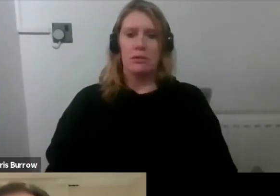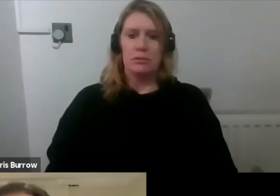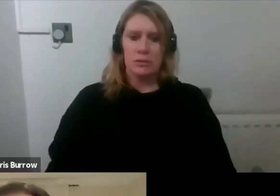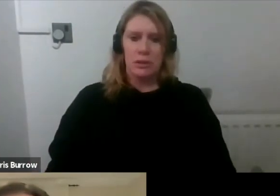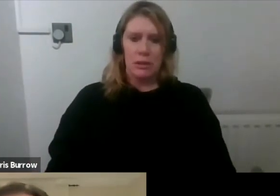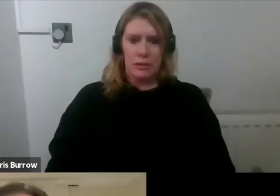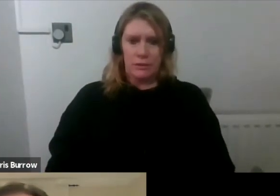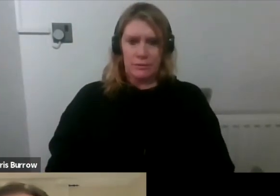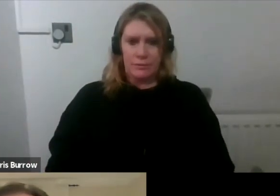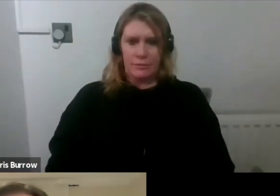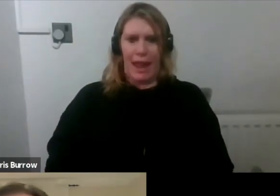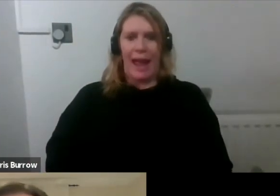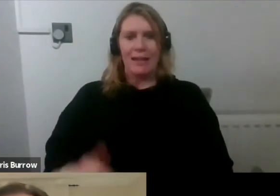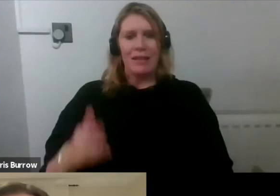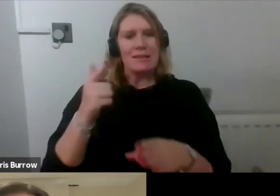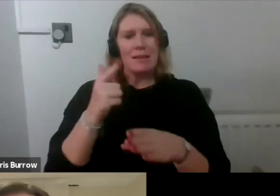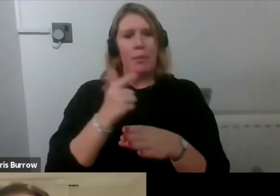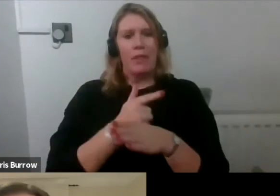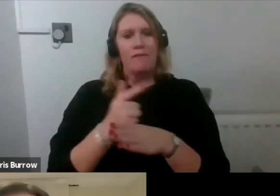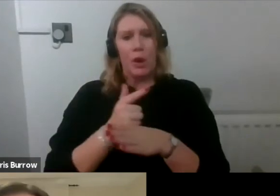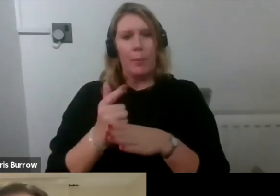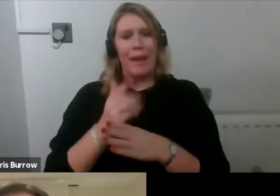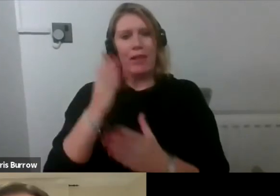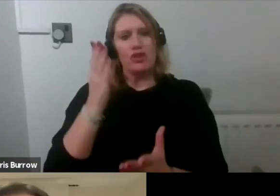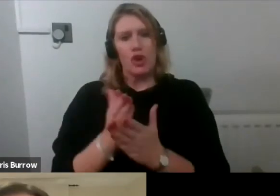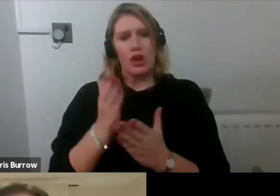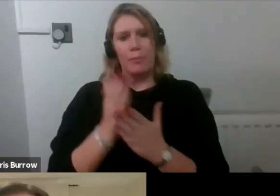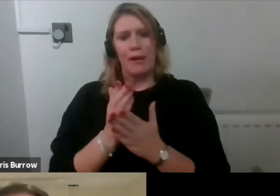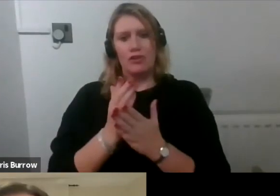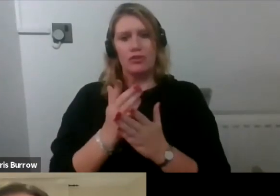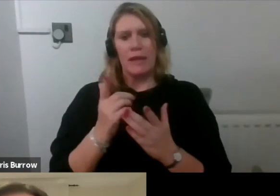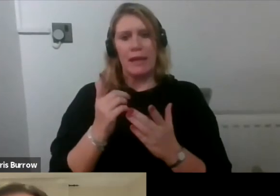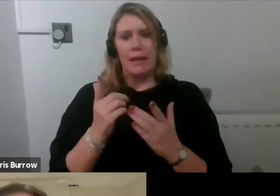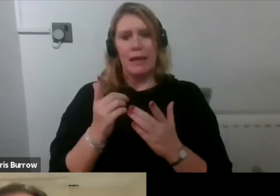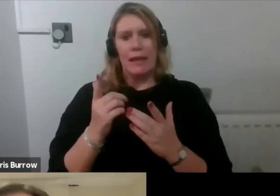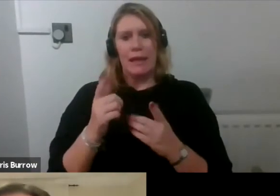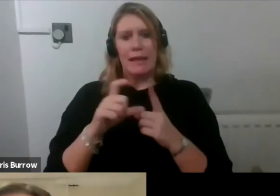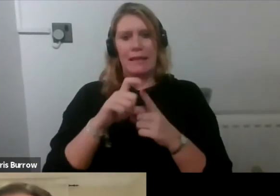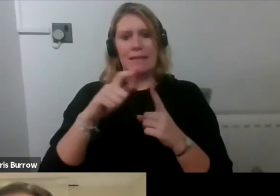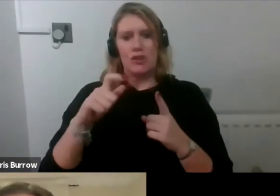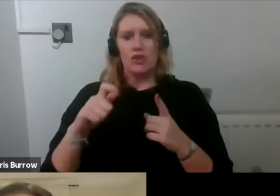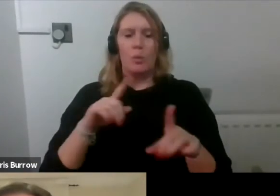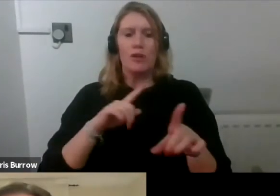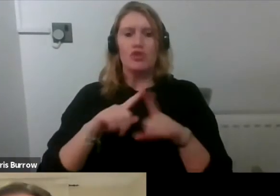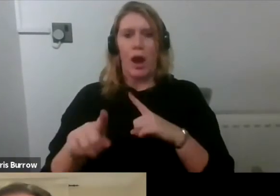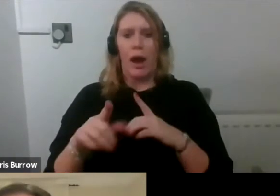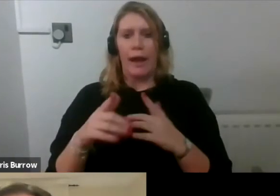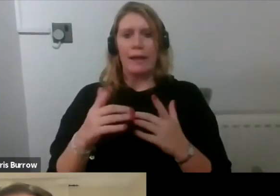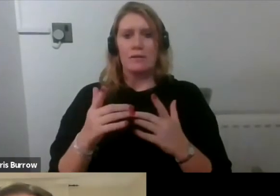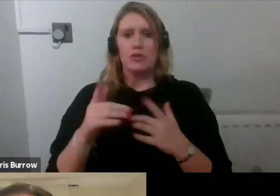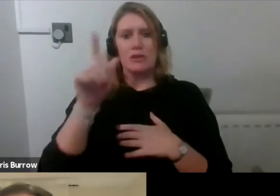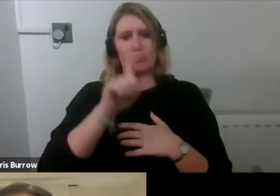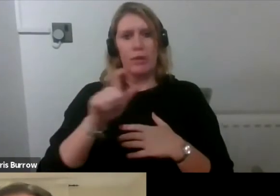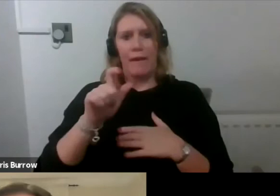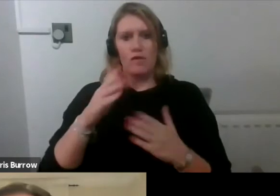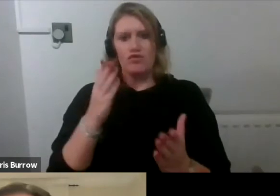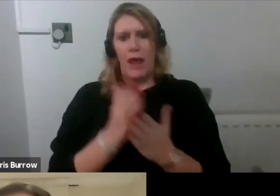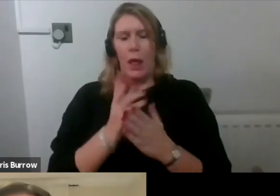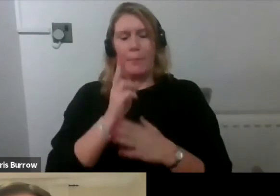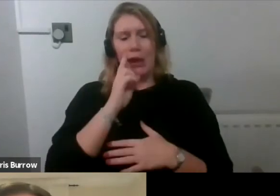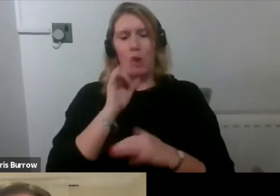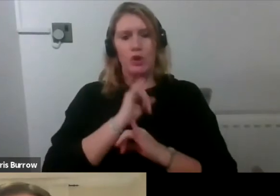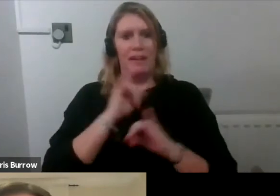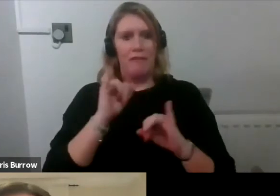and they're digital as well, because we tried to spray it on walls for real with water-based paints, and it just looked crap. So we had